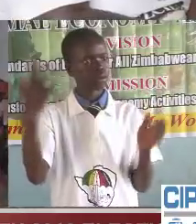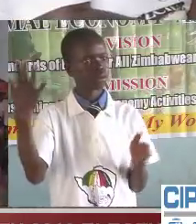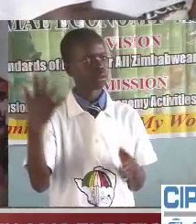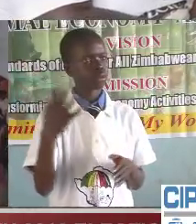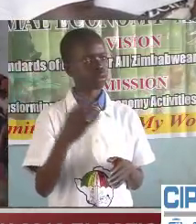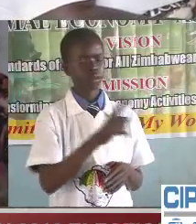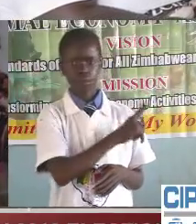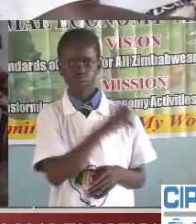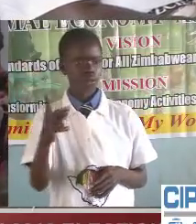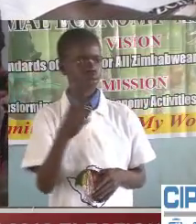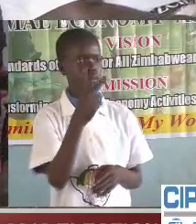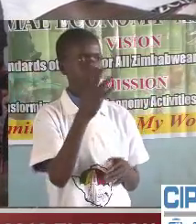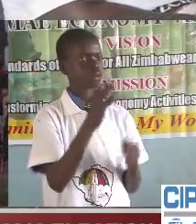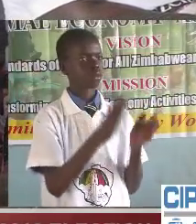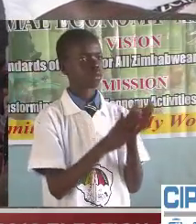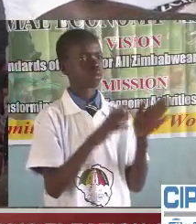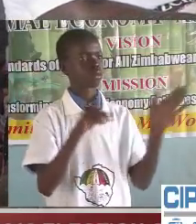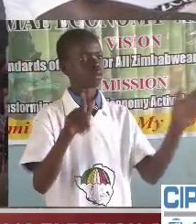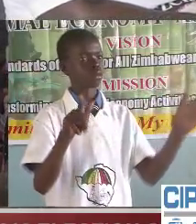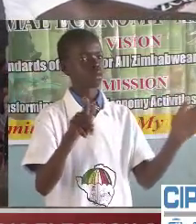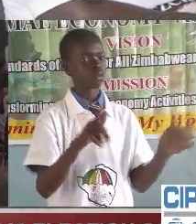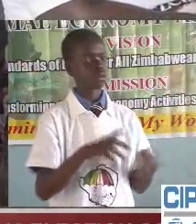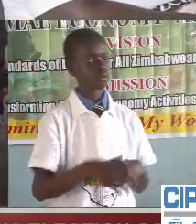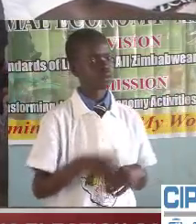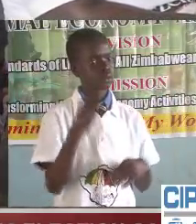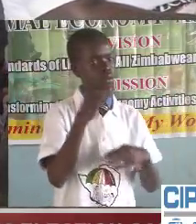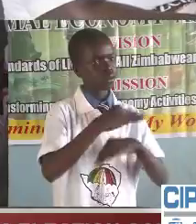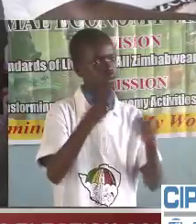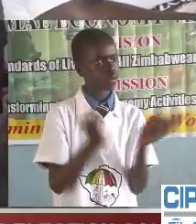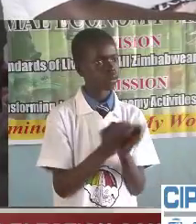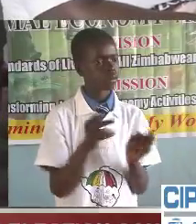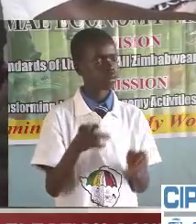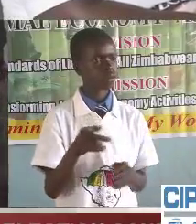to 2017 in the street.